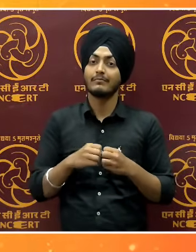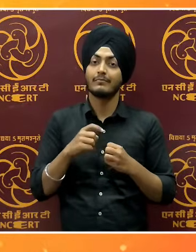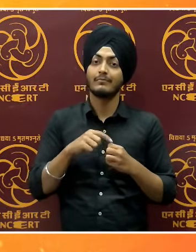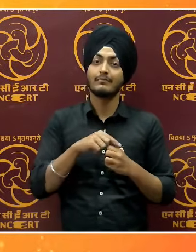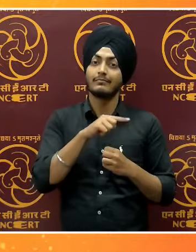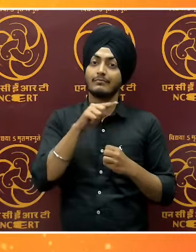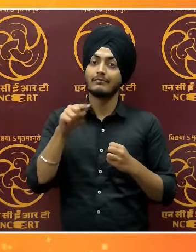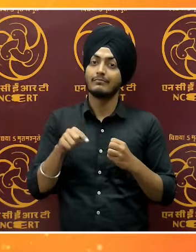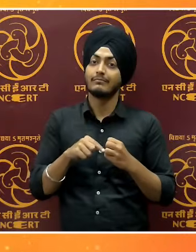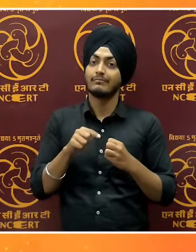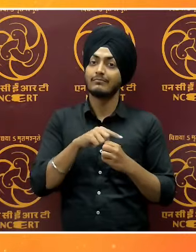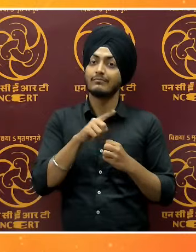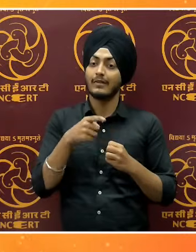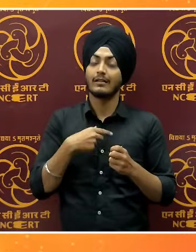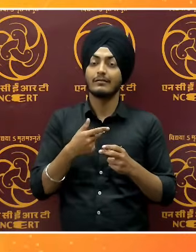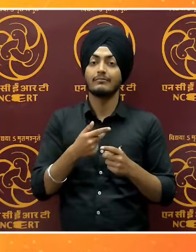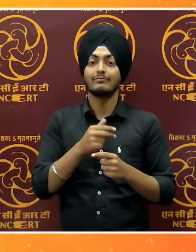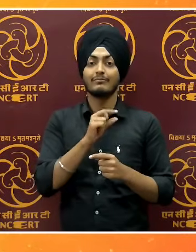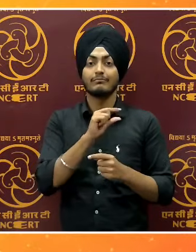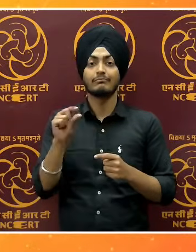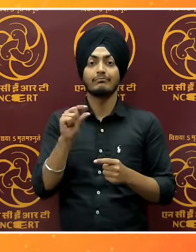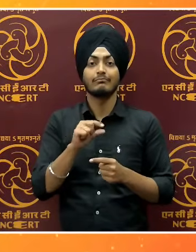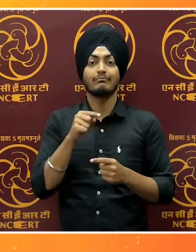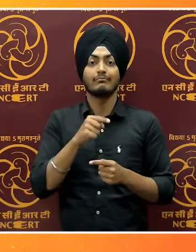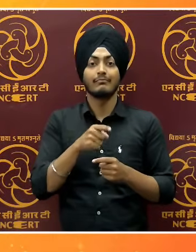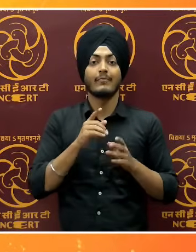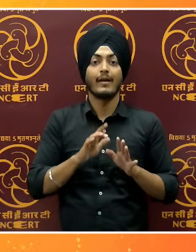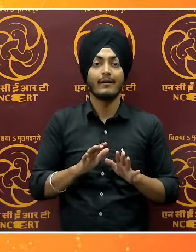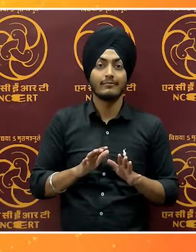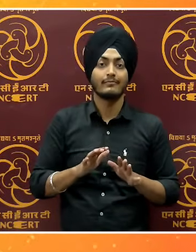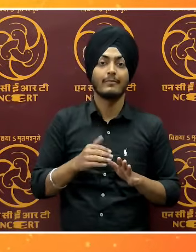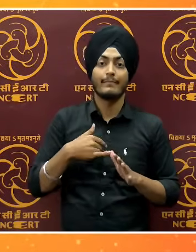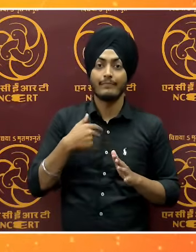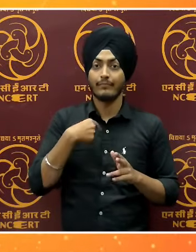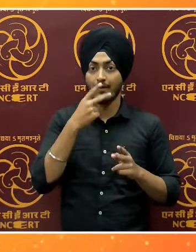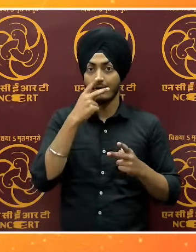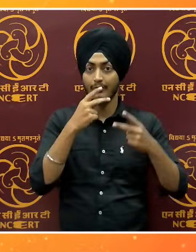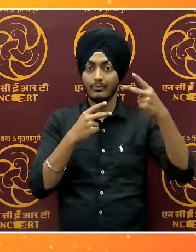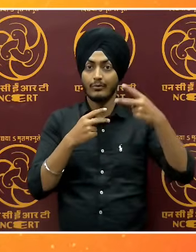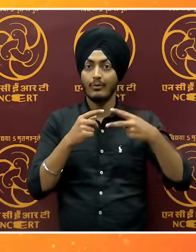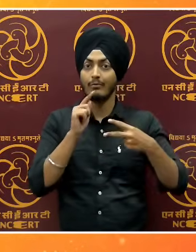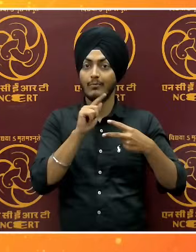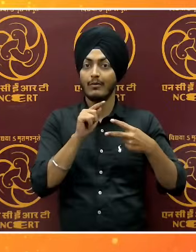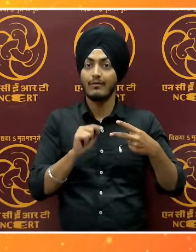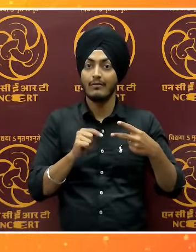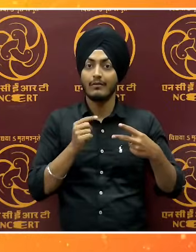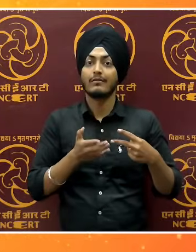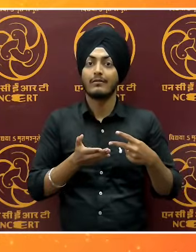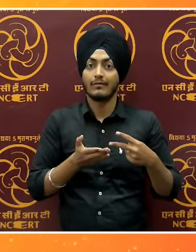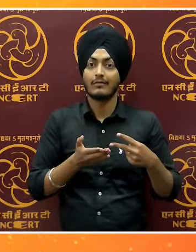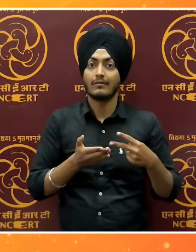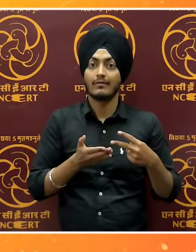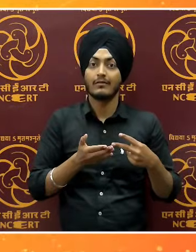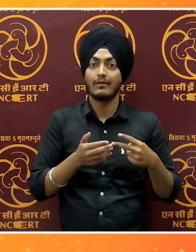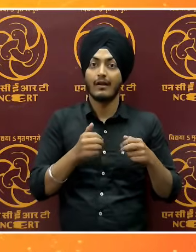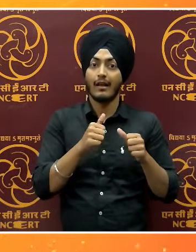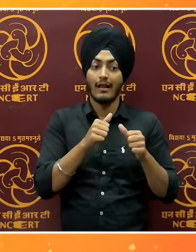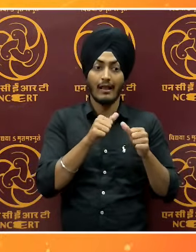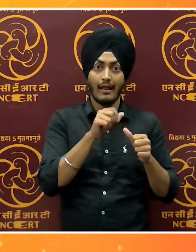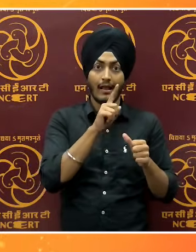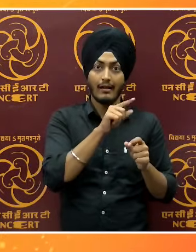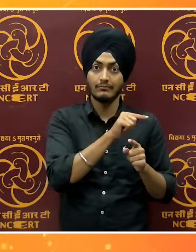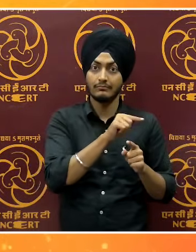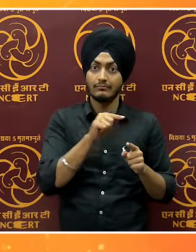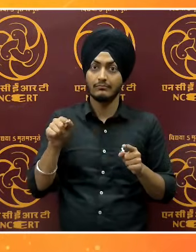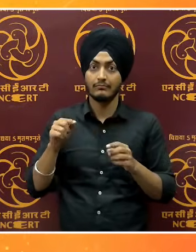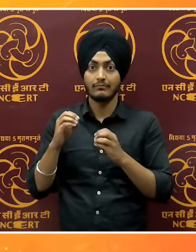are described here. Here there are 2 points A and B. Look at this point A and B. If